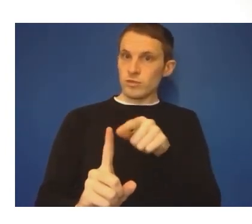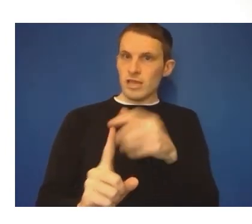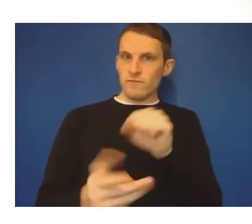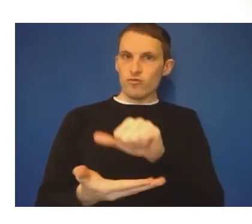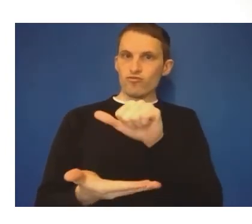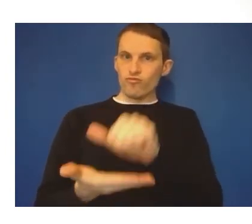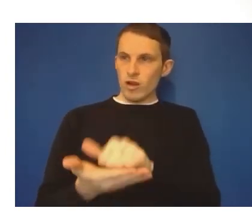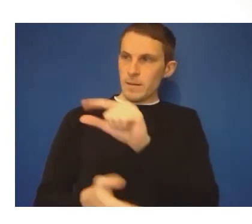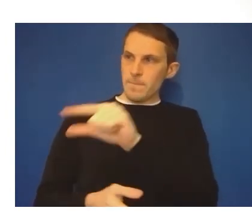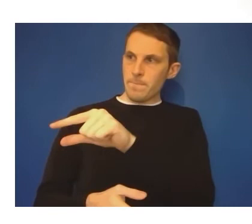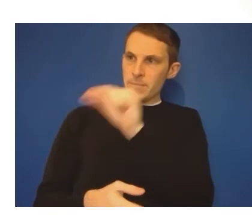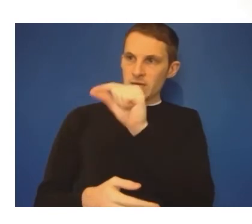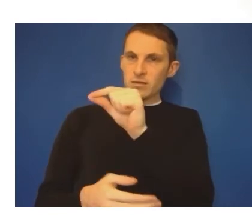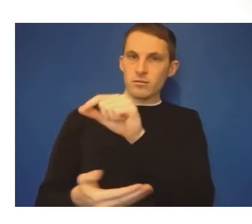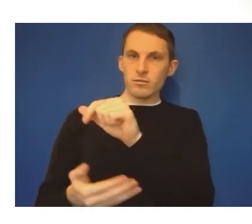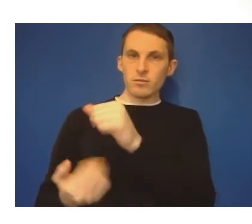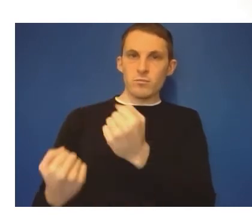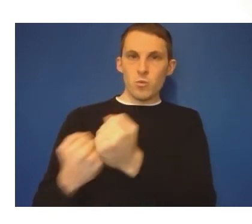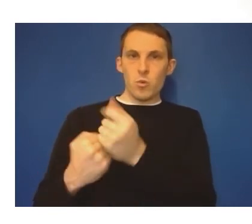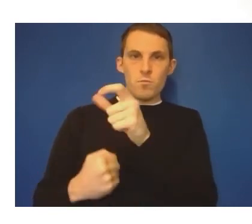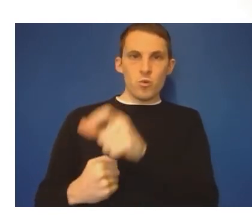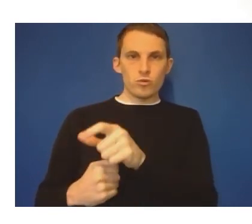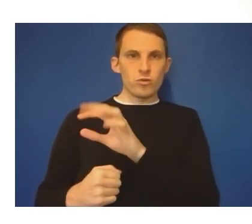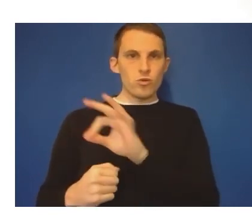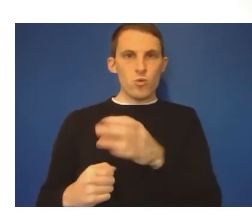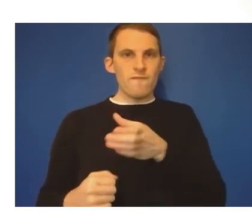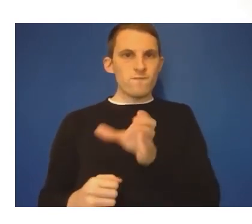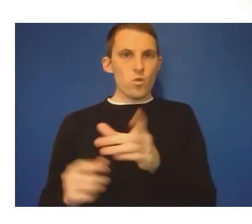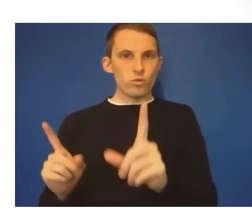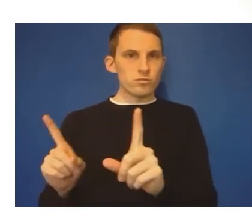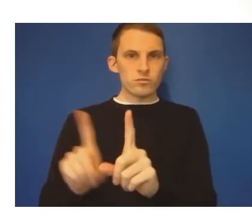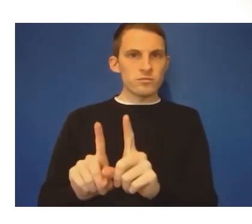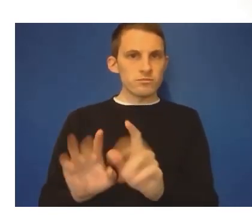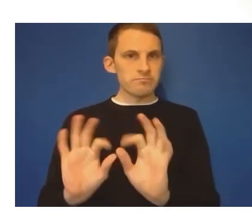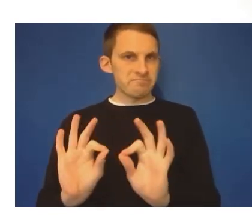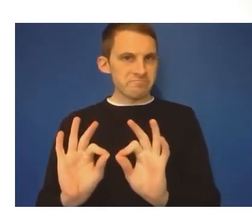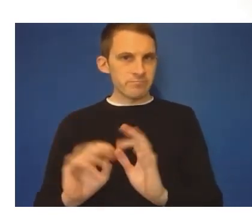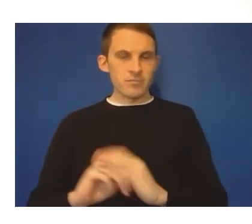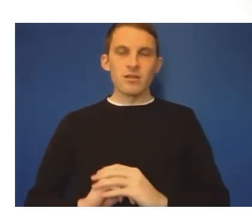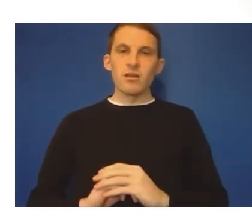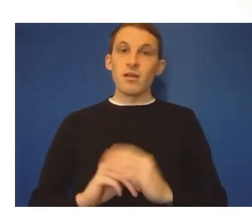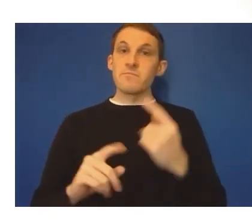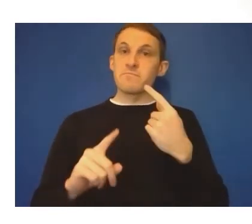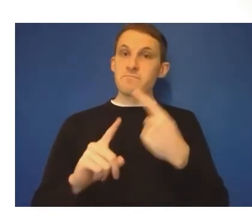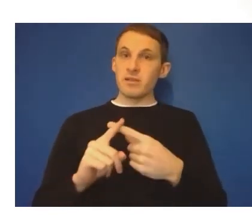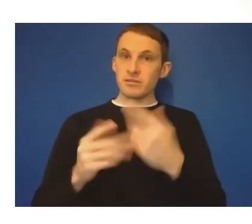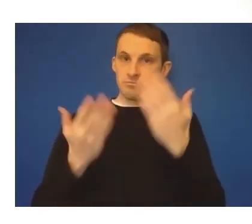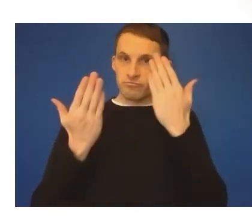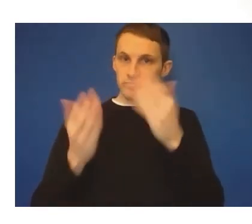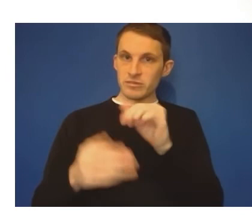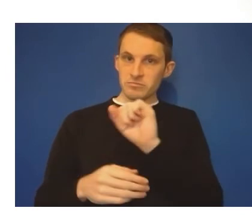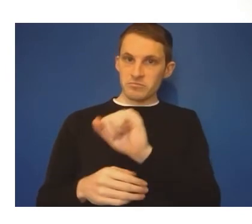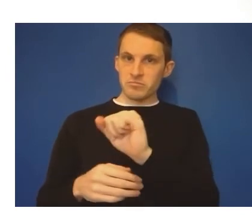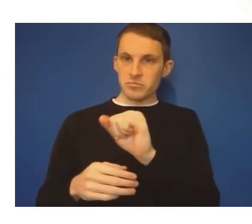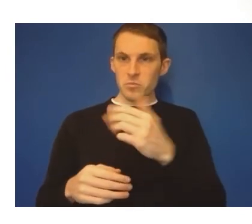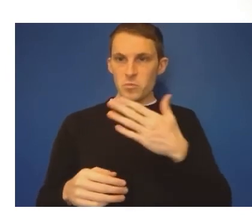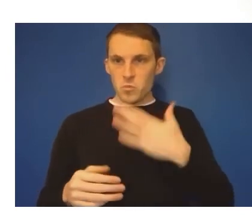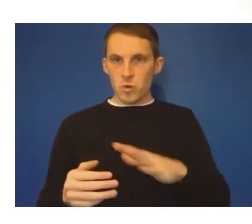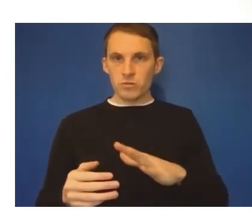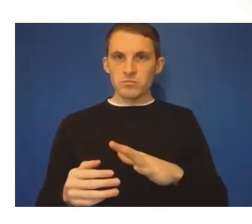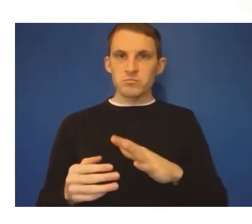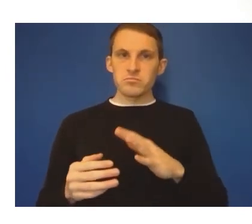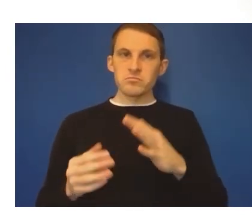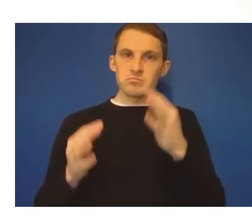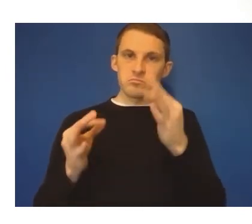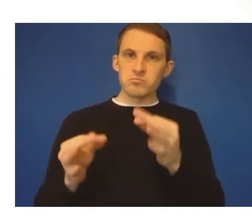them, and to proceed on the basis of the consumer's will and preferences and not the substituted